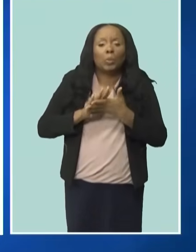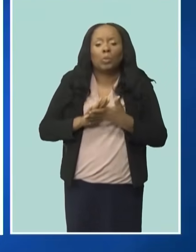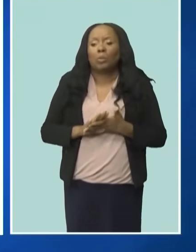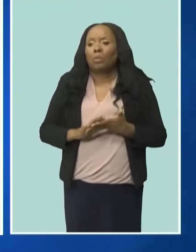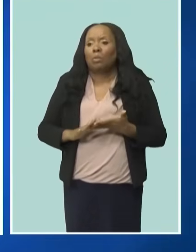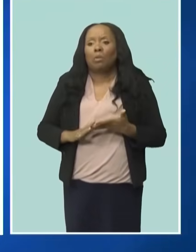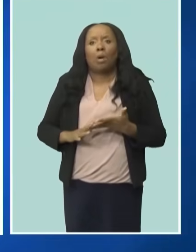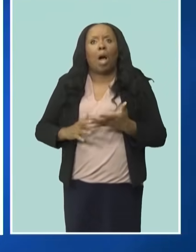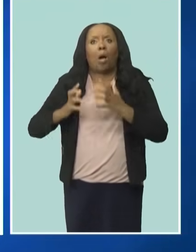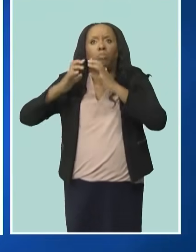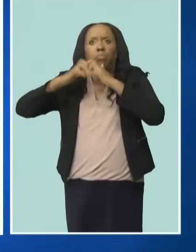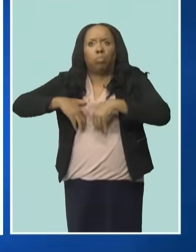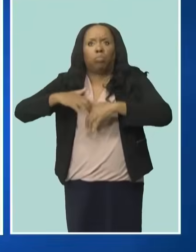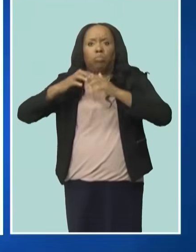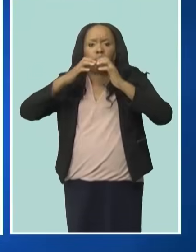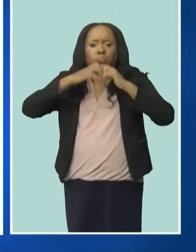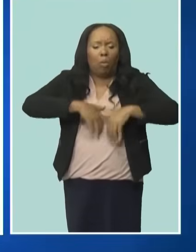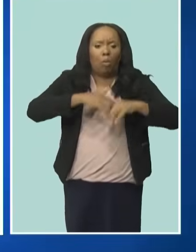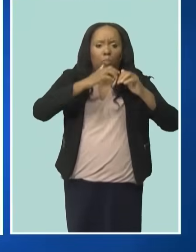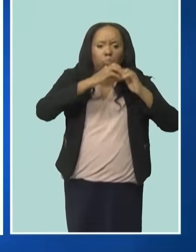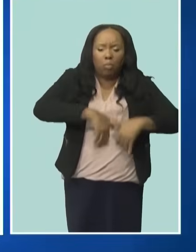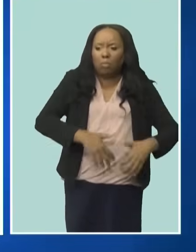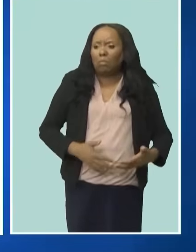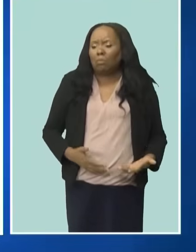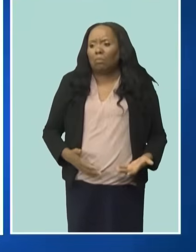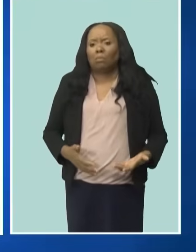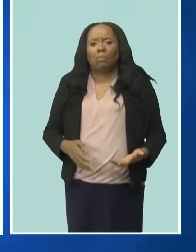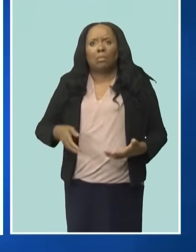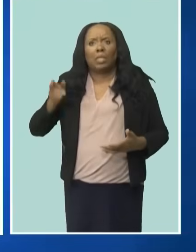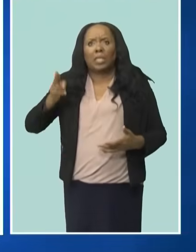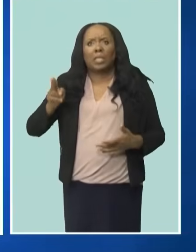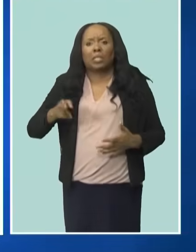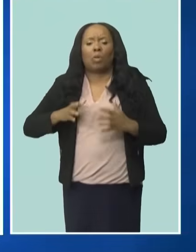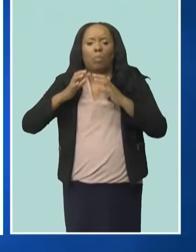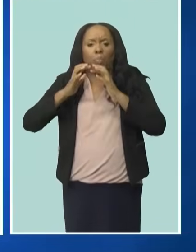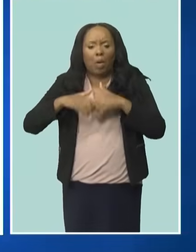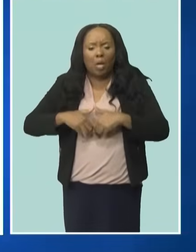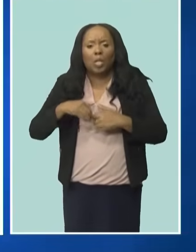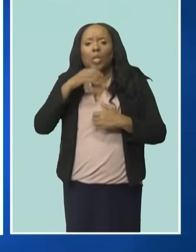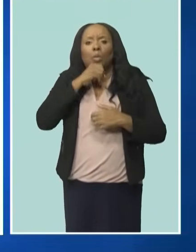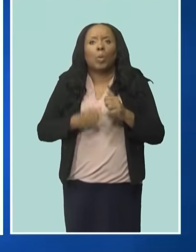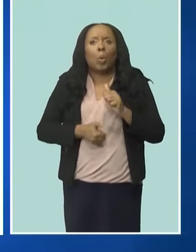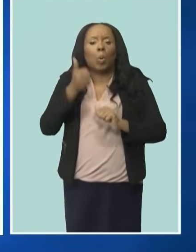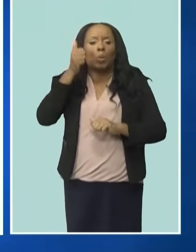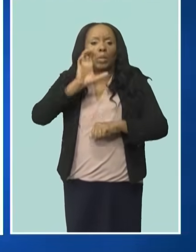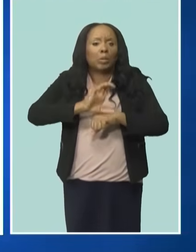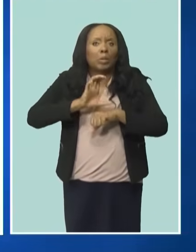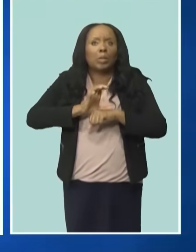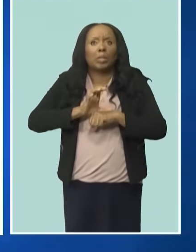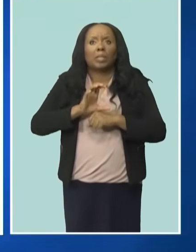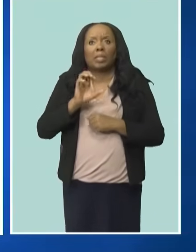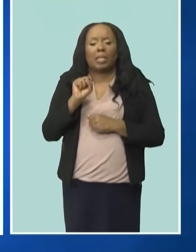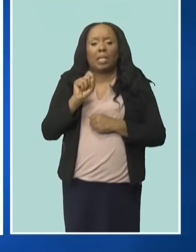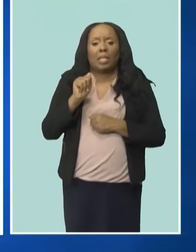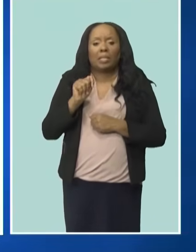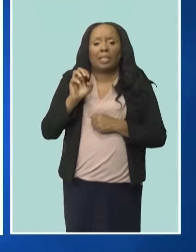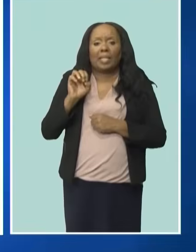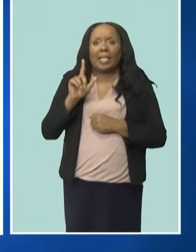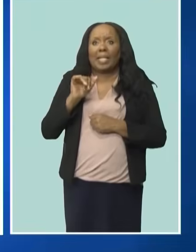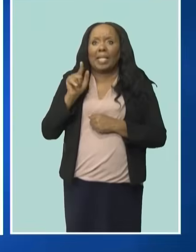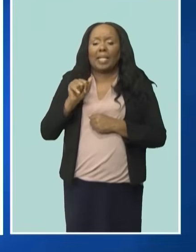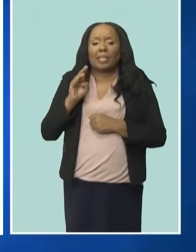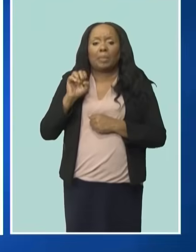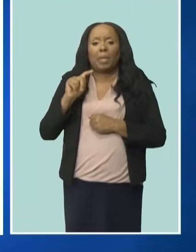flattened, basically. Lots of history gone with it. The oldest church in St. Elizabeth, as you see the Prime Minister there, touring